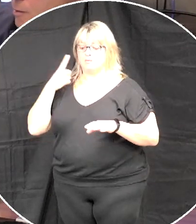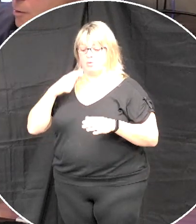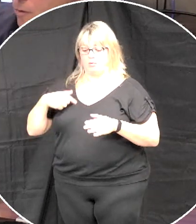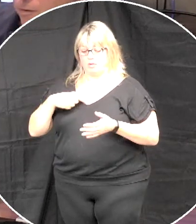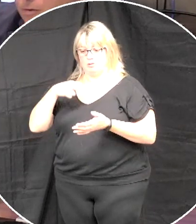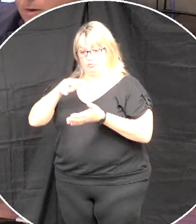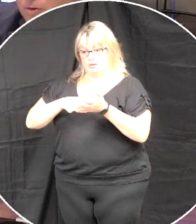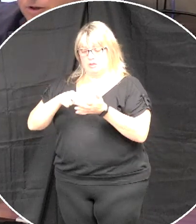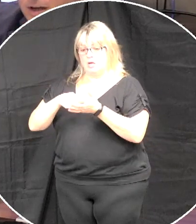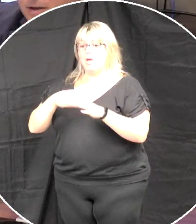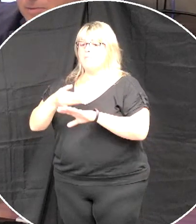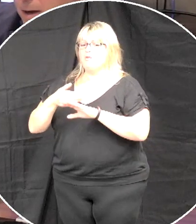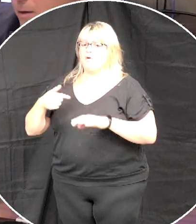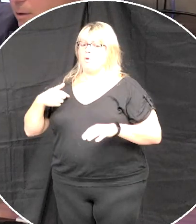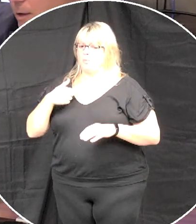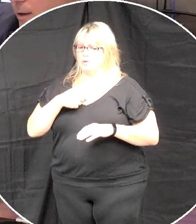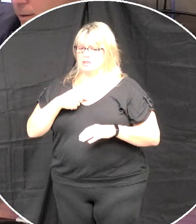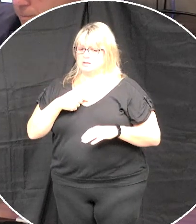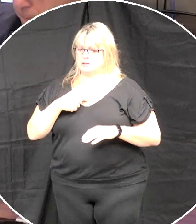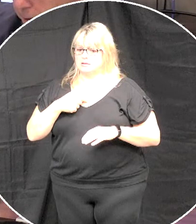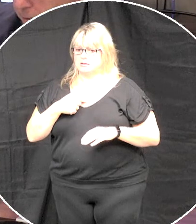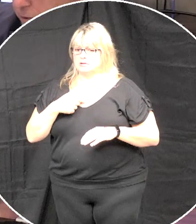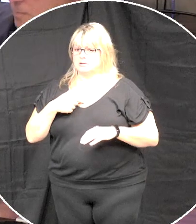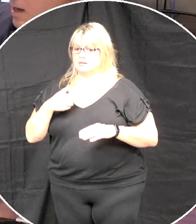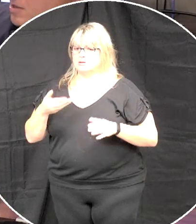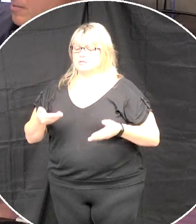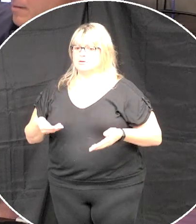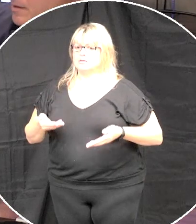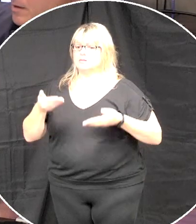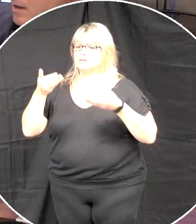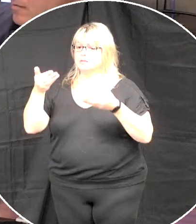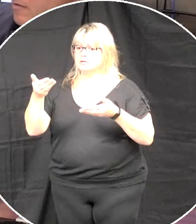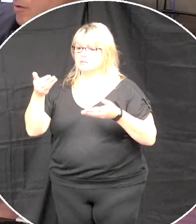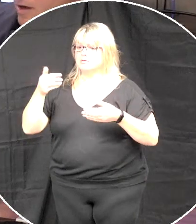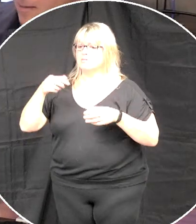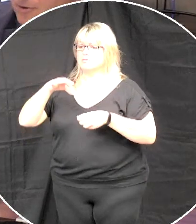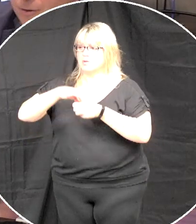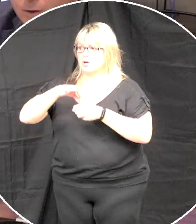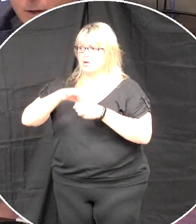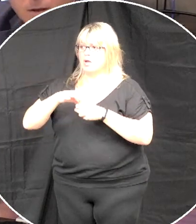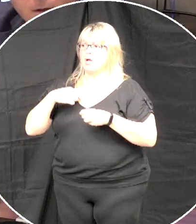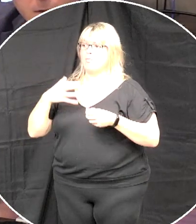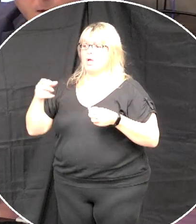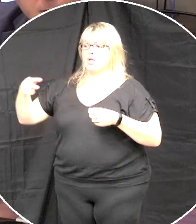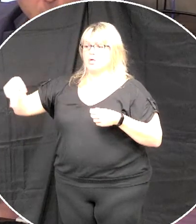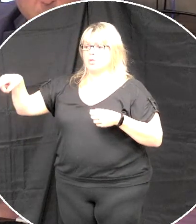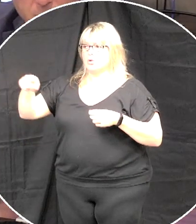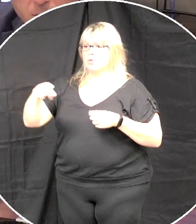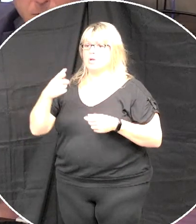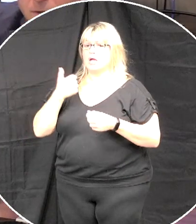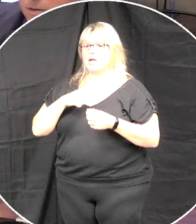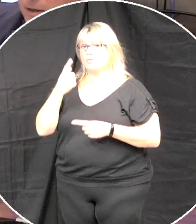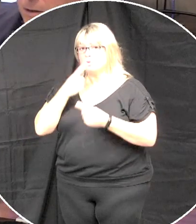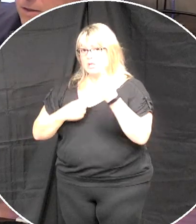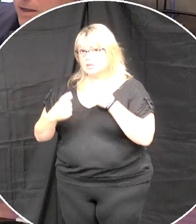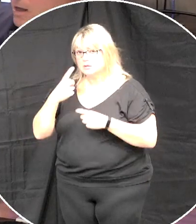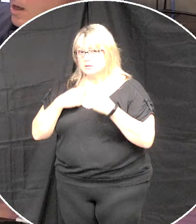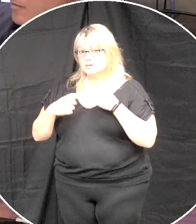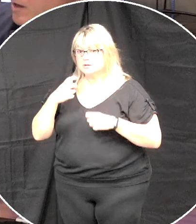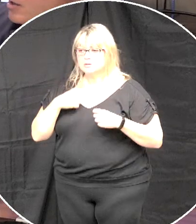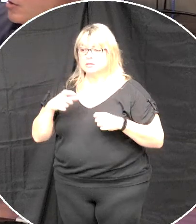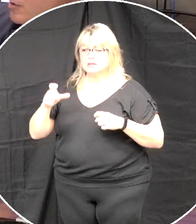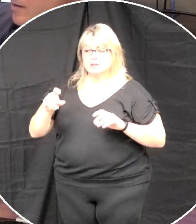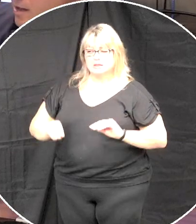before we move to a motion on this matter, for this policy amendment, I'll give everyone an opportunity to ask any questions, seek